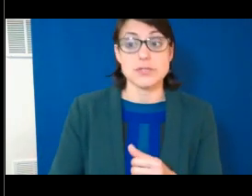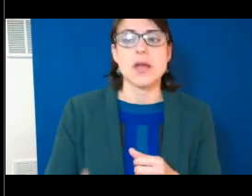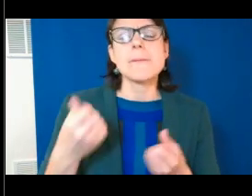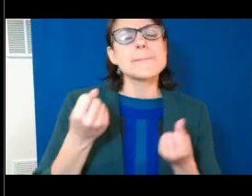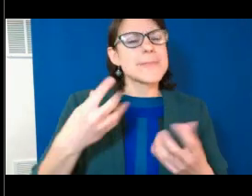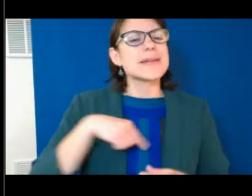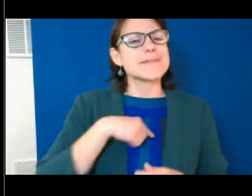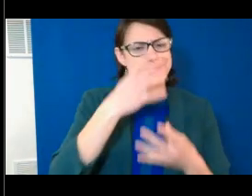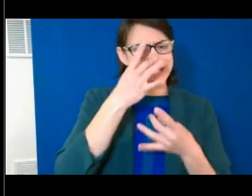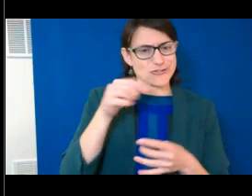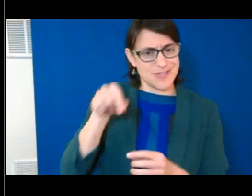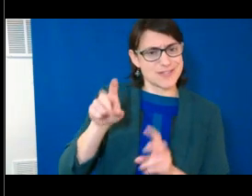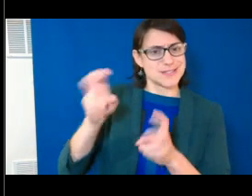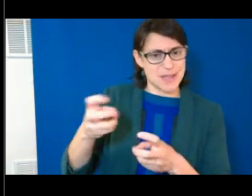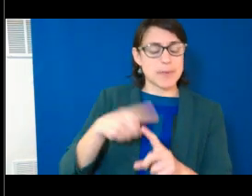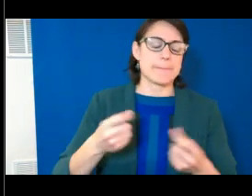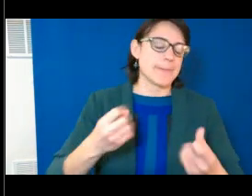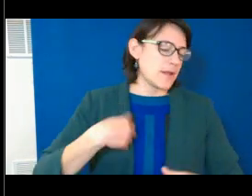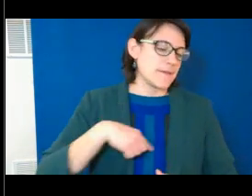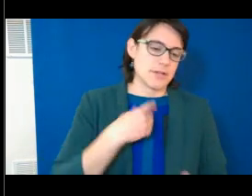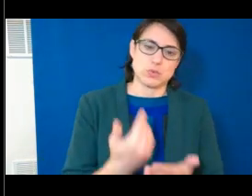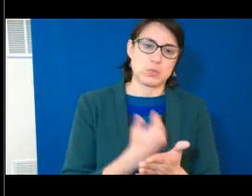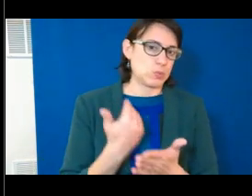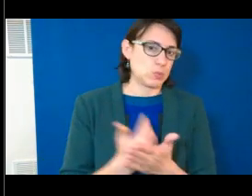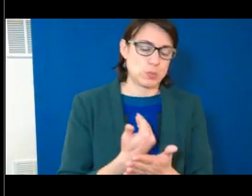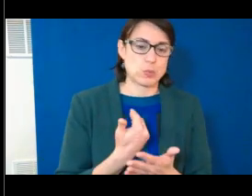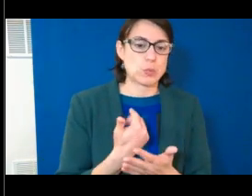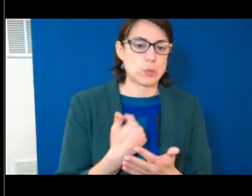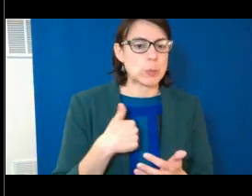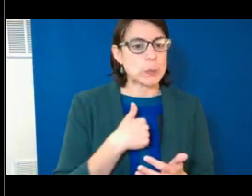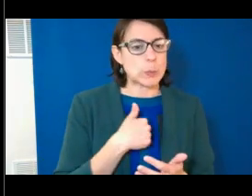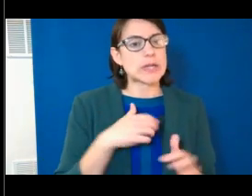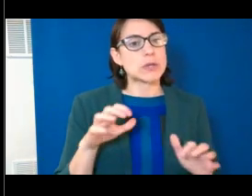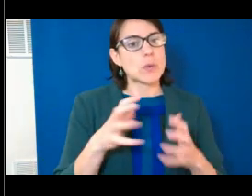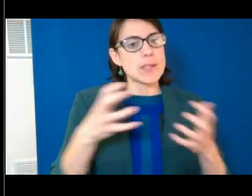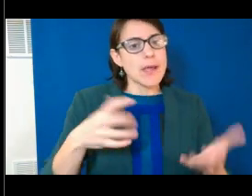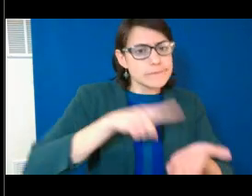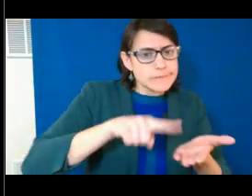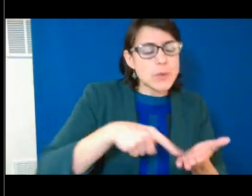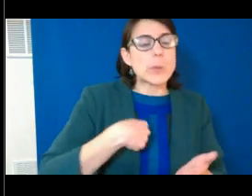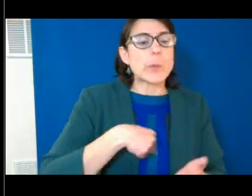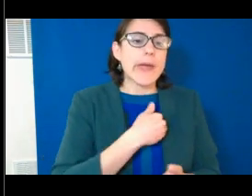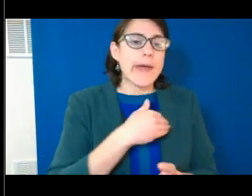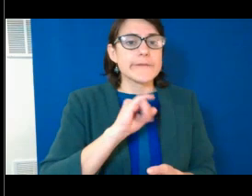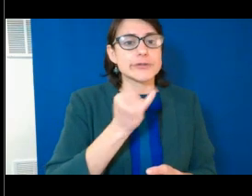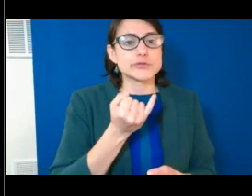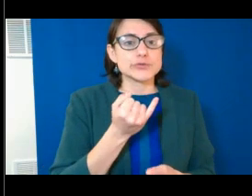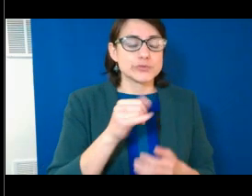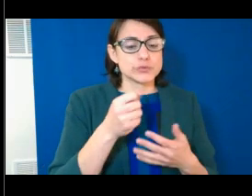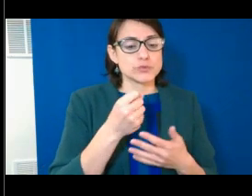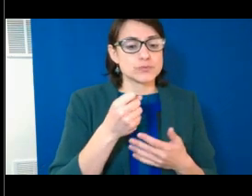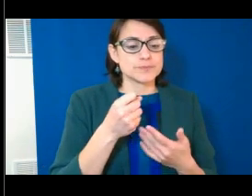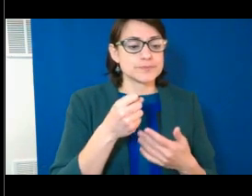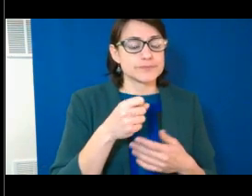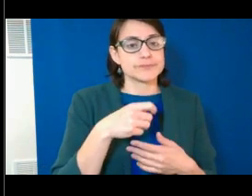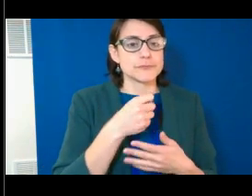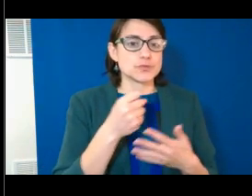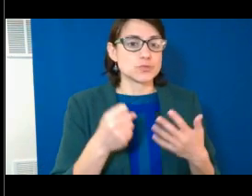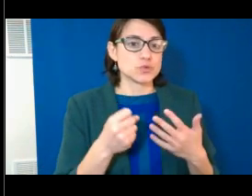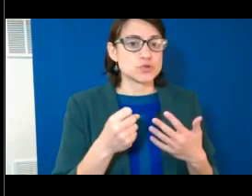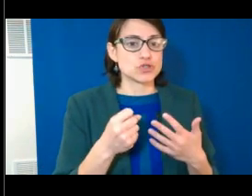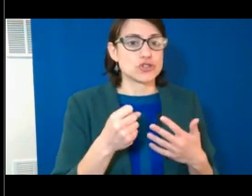us are new to this. We do other research, and we also have junior faculty. And the prize is going to be very important for many of us